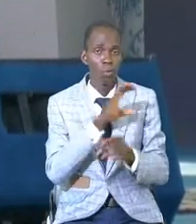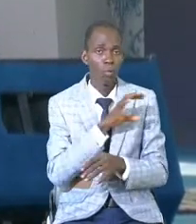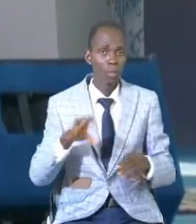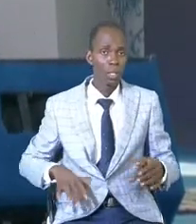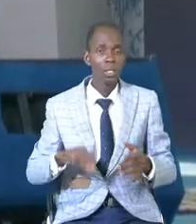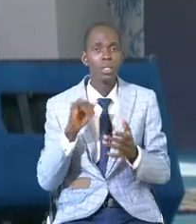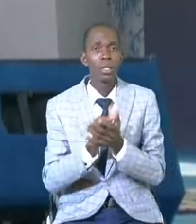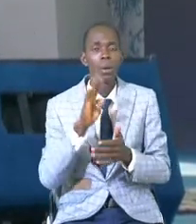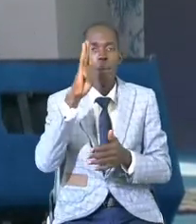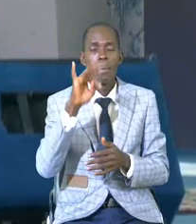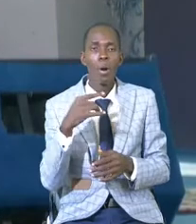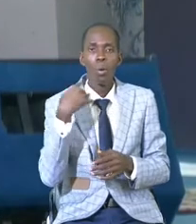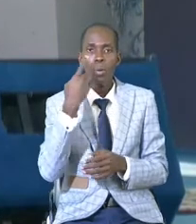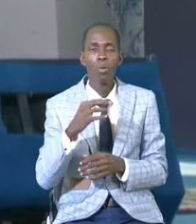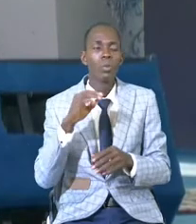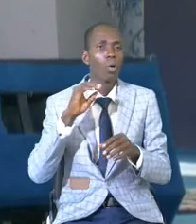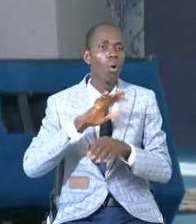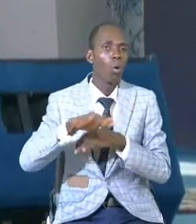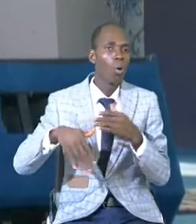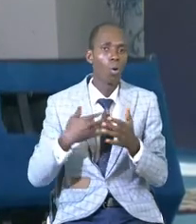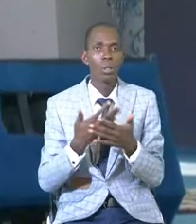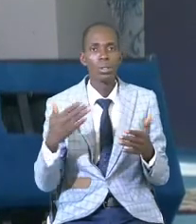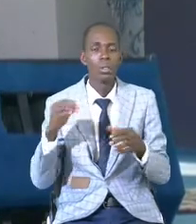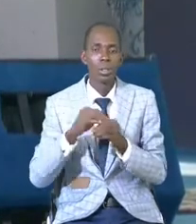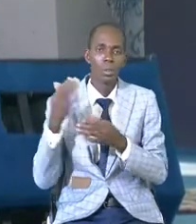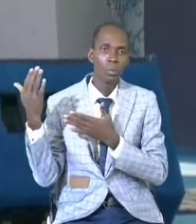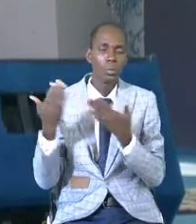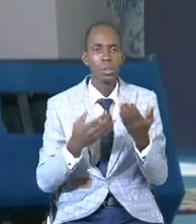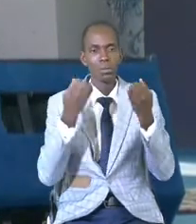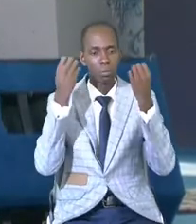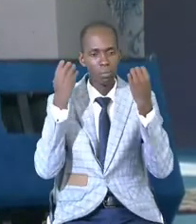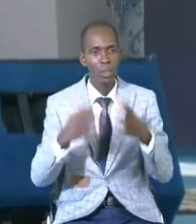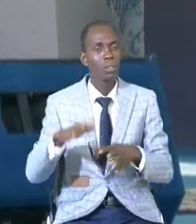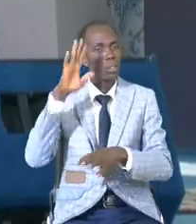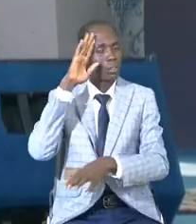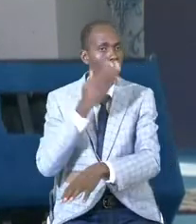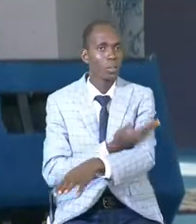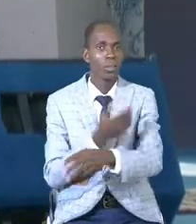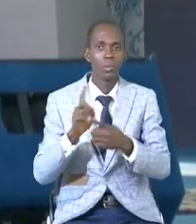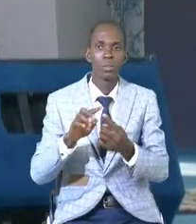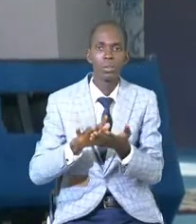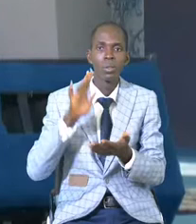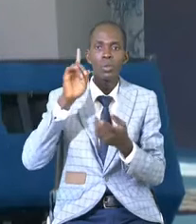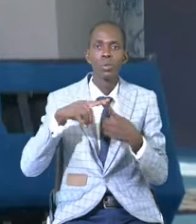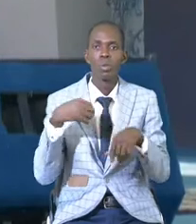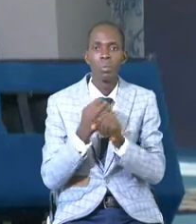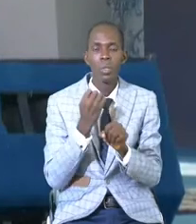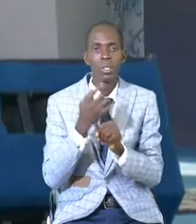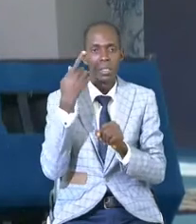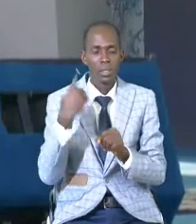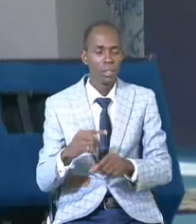all things in bringing many sons to glory, to make the captain of their